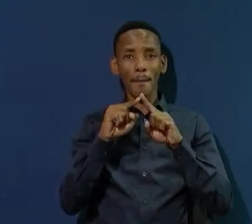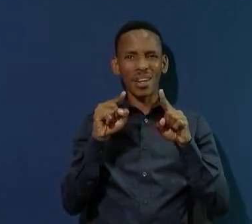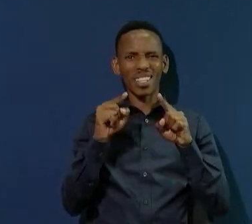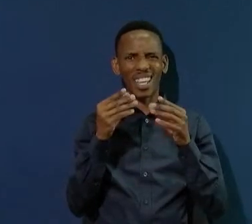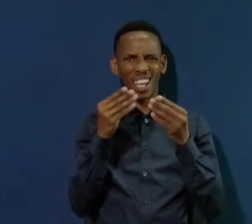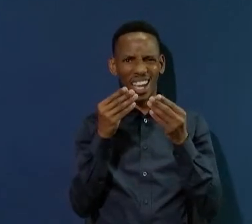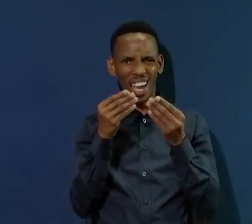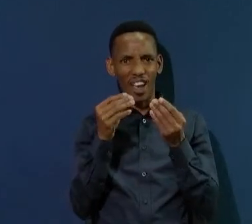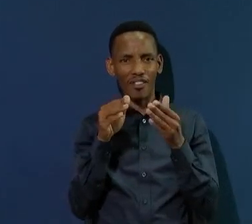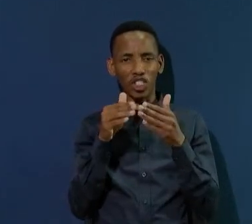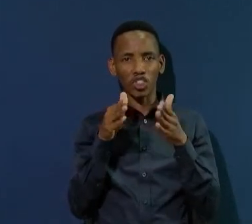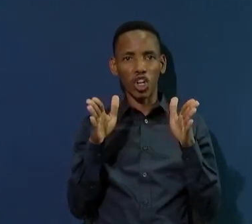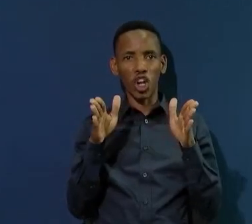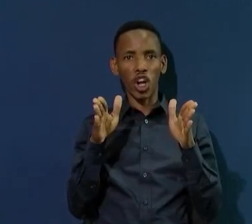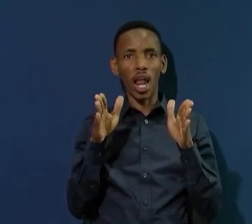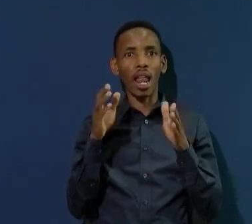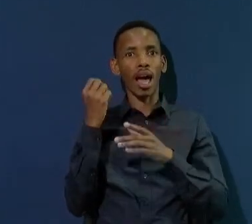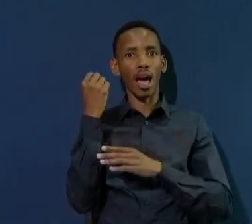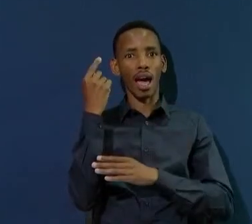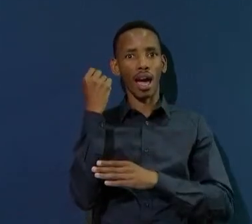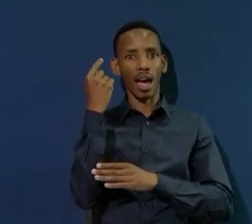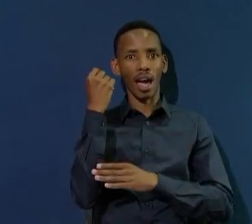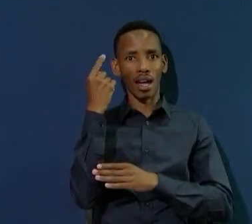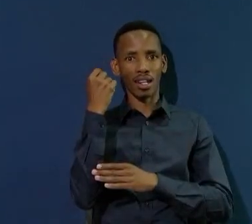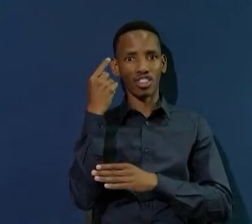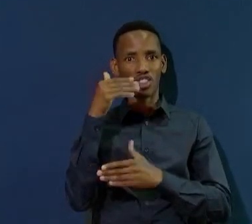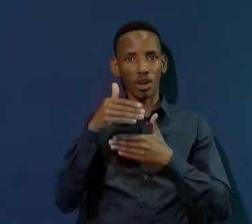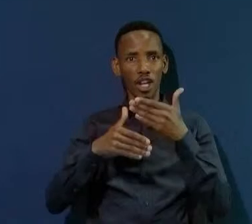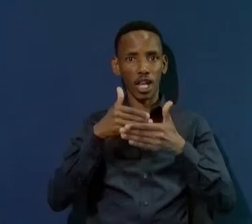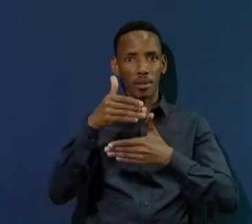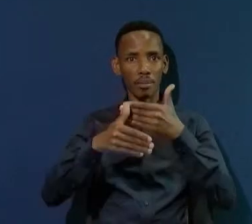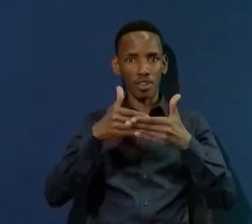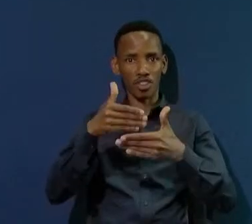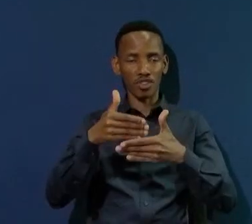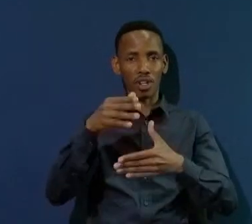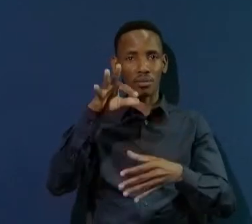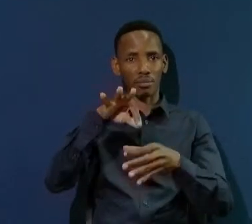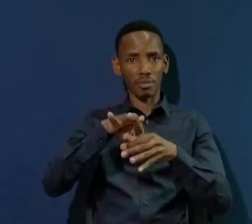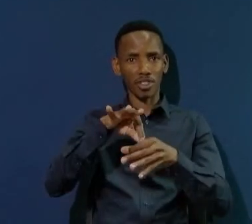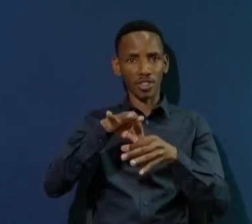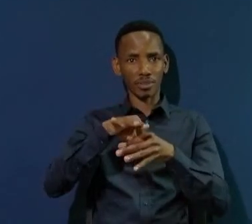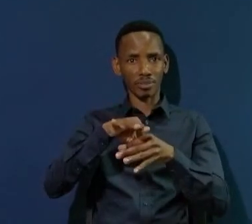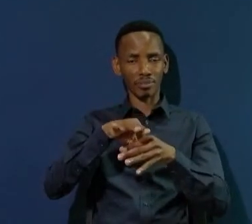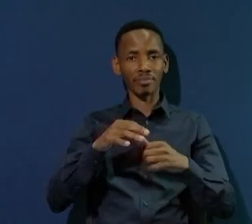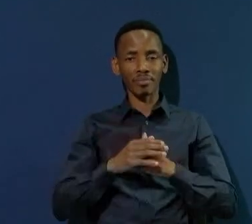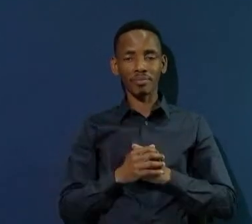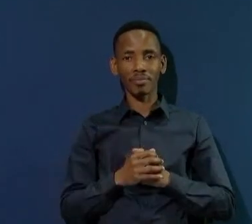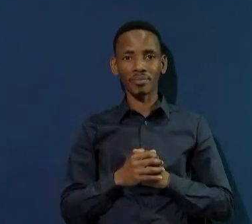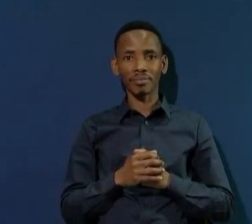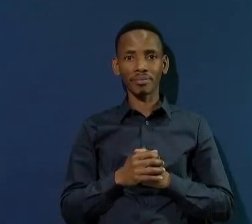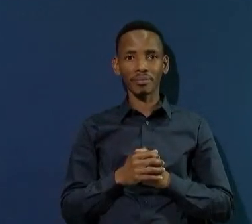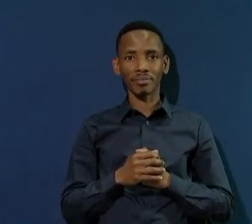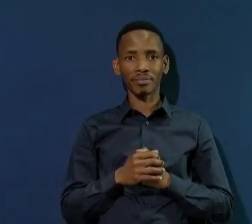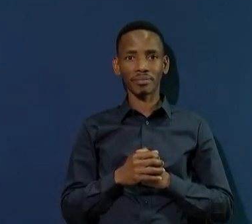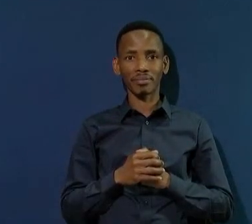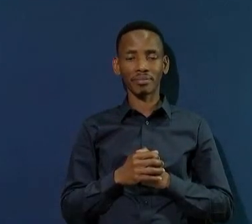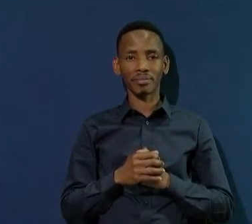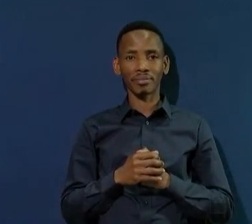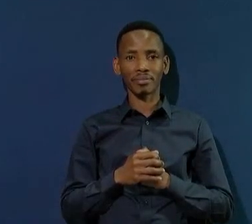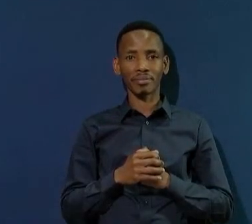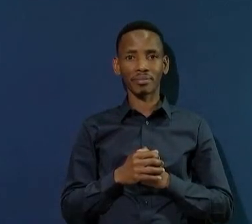superficial understanding of the voter processes and how the constitution might influence them. Right.